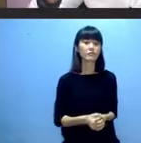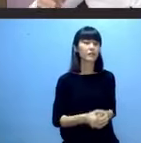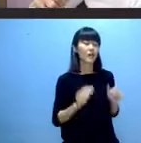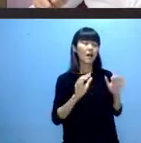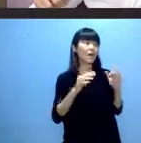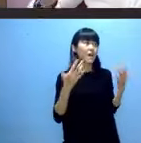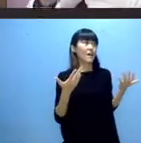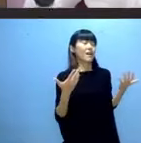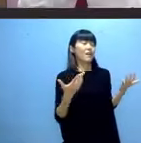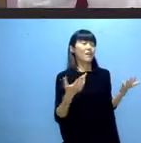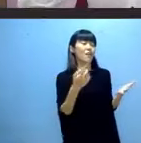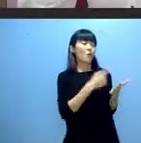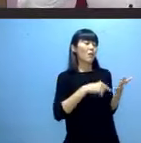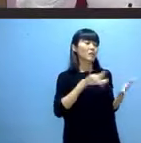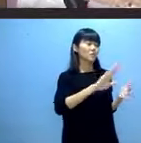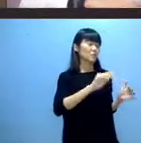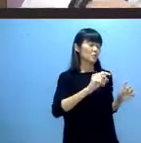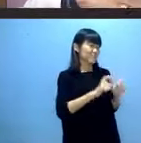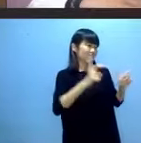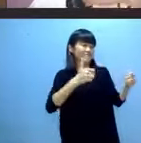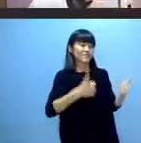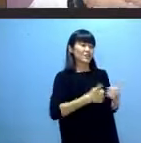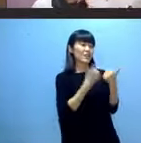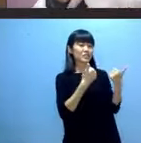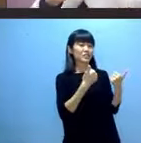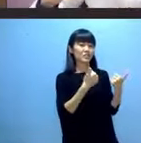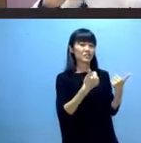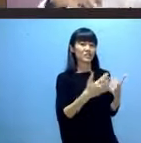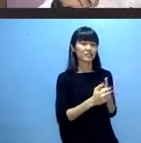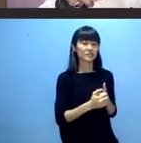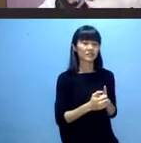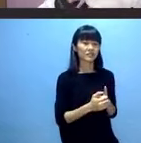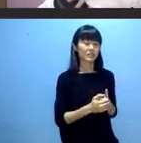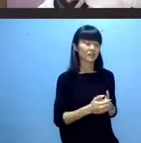what was your greatest challenge? I'm sure there's an entire, you know, book of